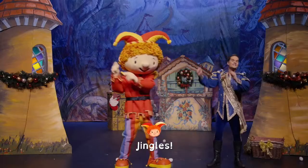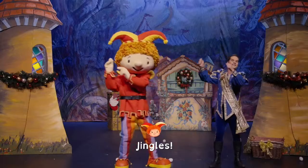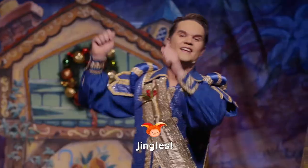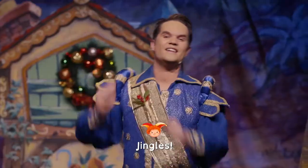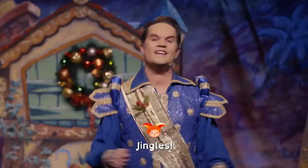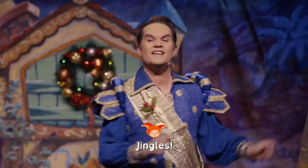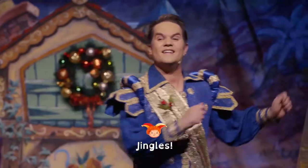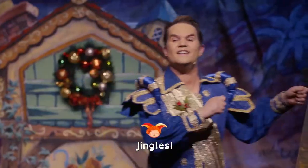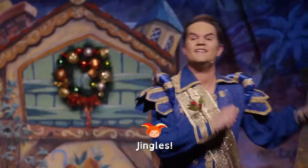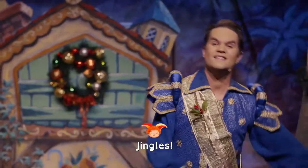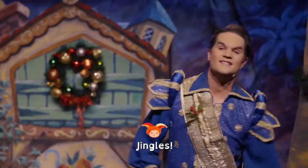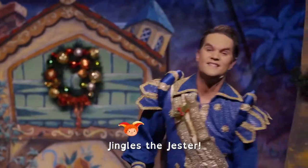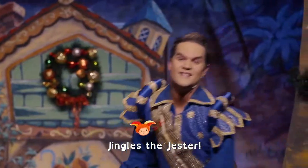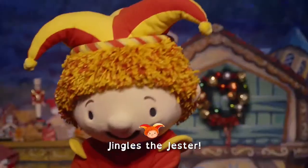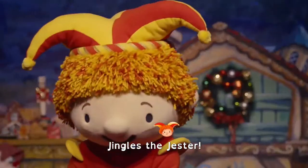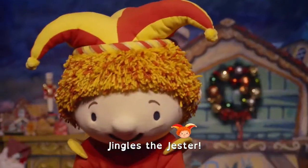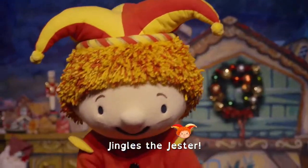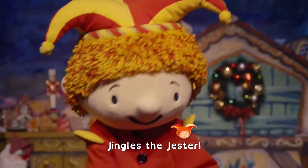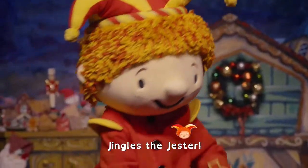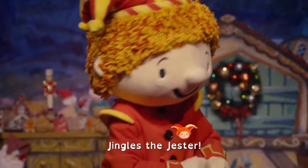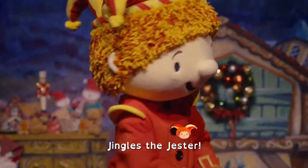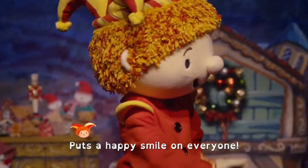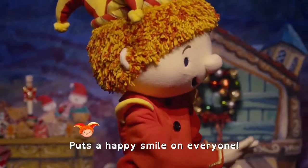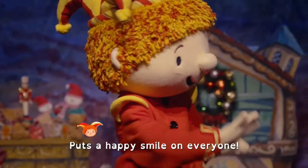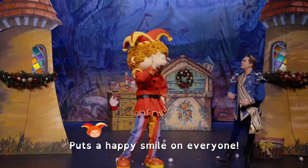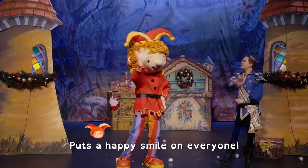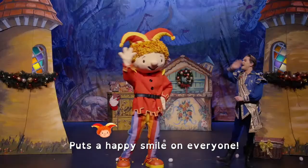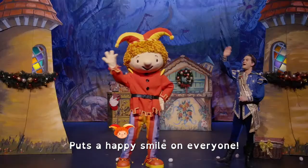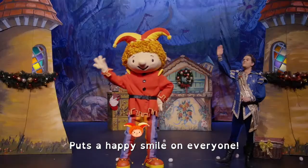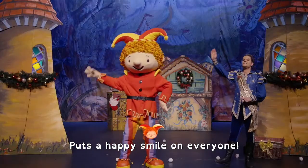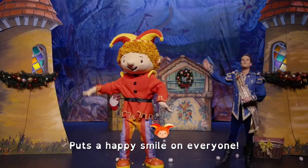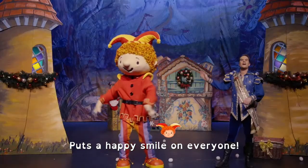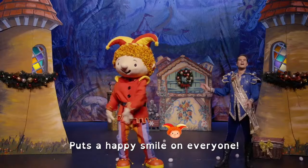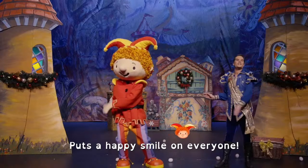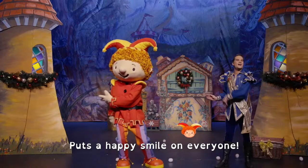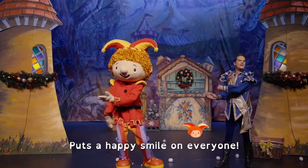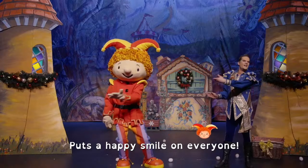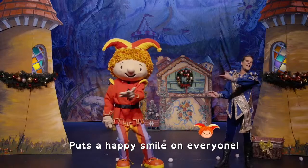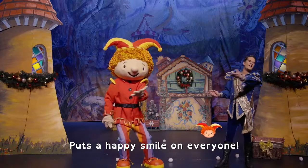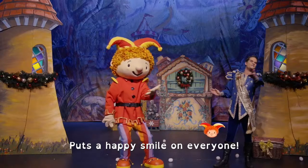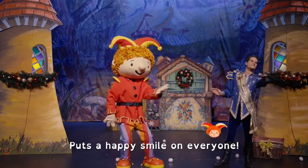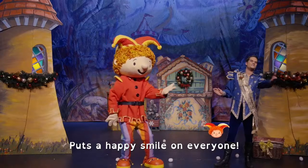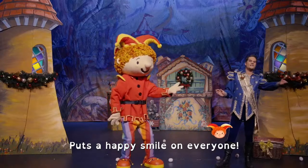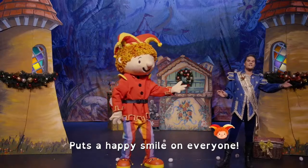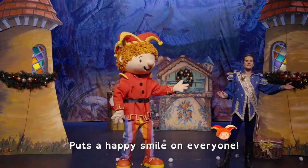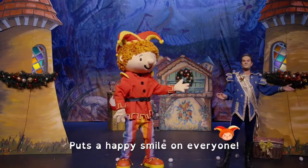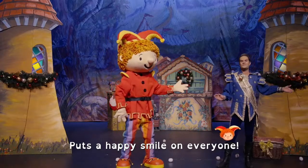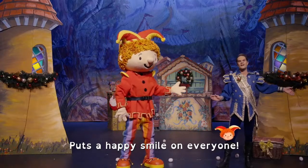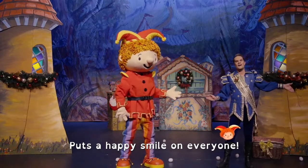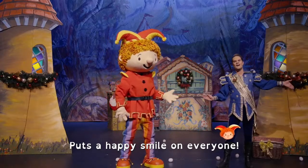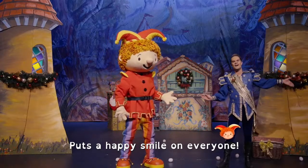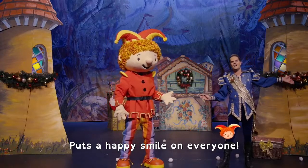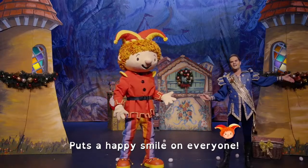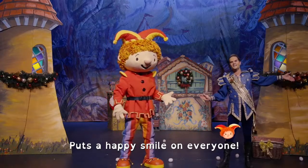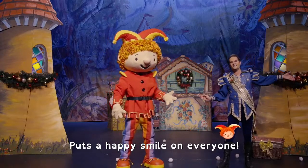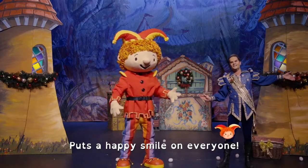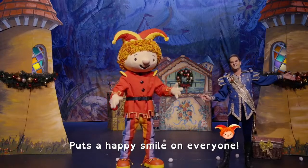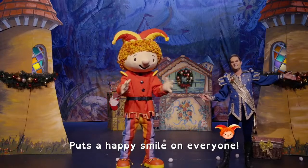fun. Jingles, jingles the jester, puts a happy smile on